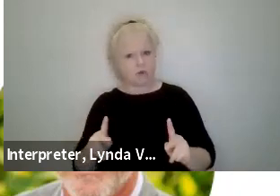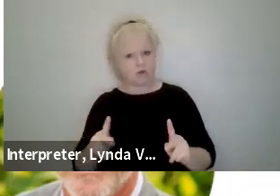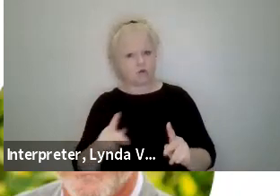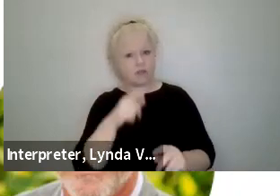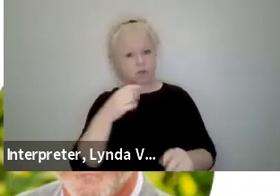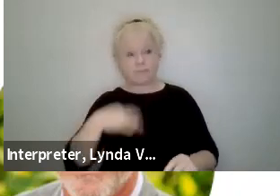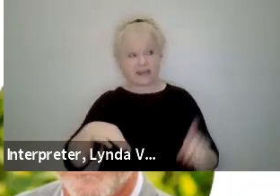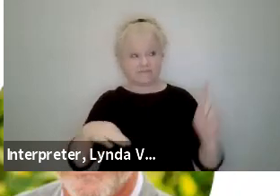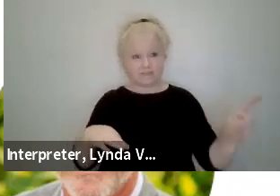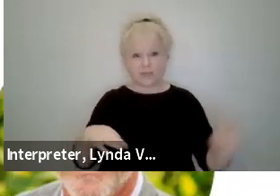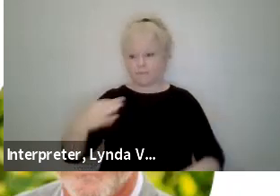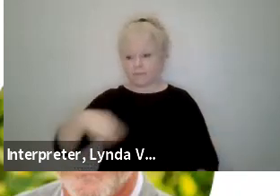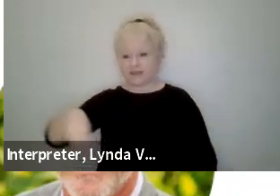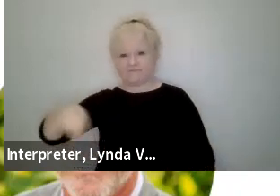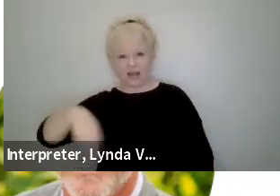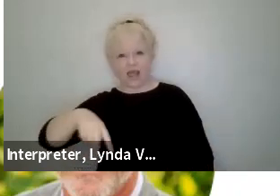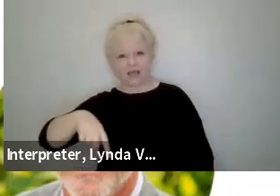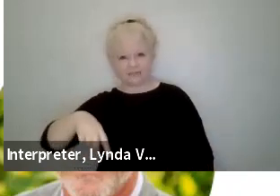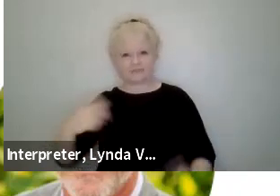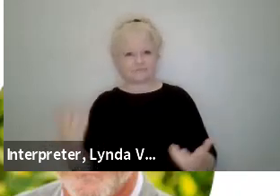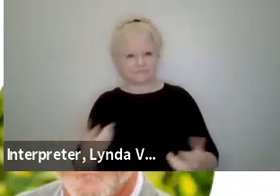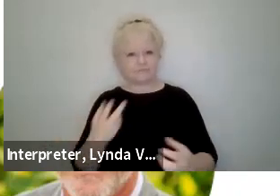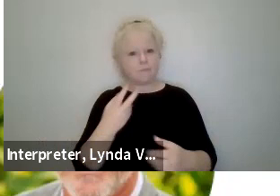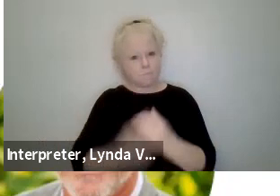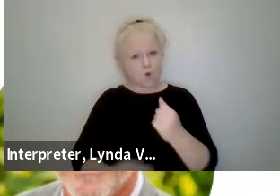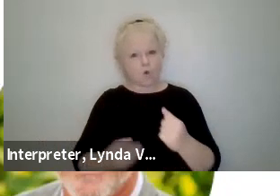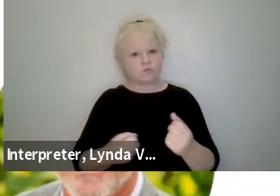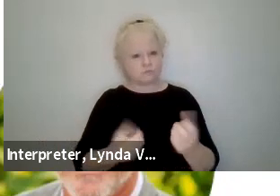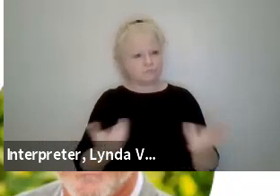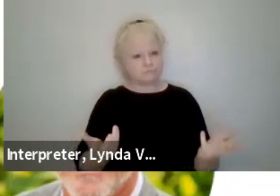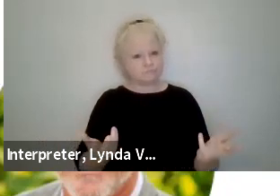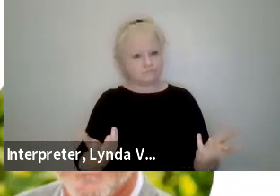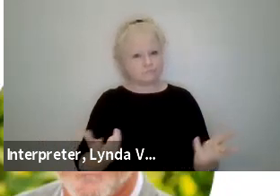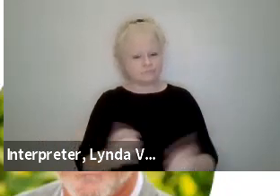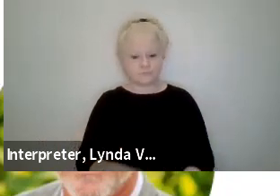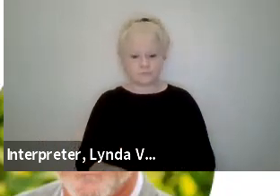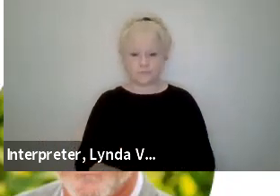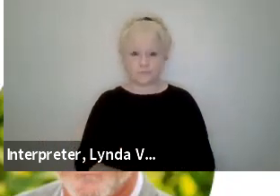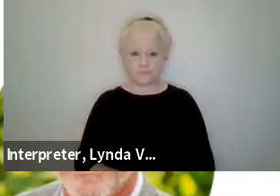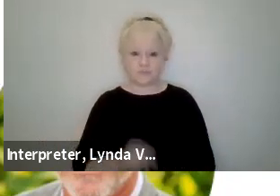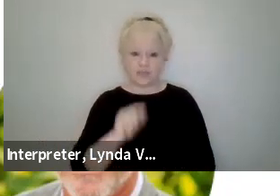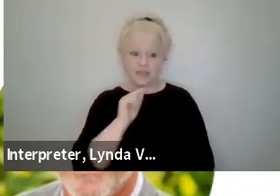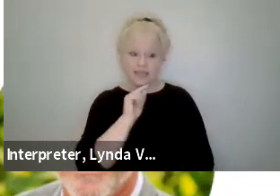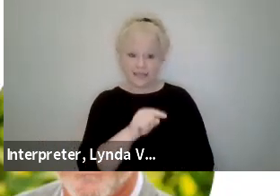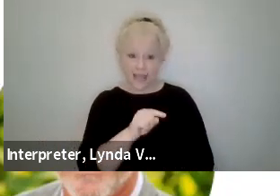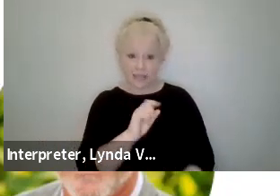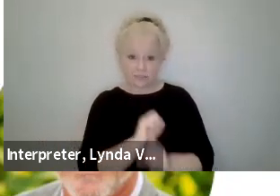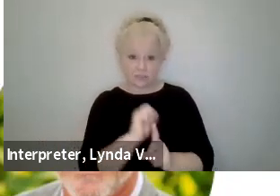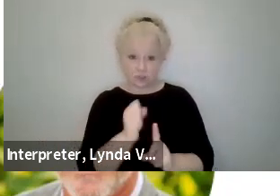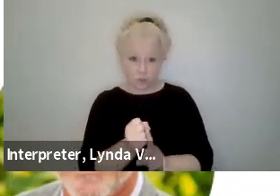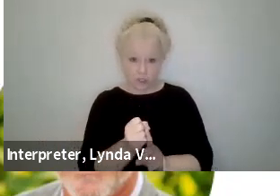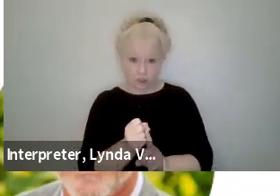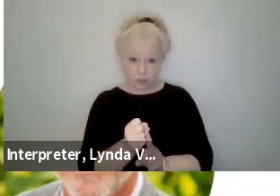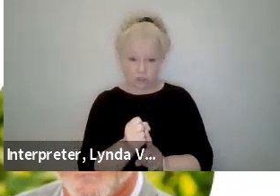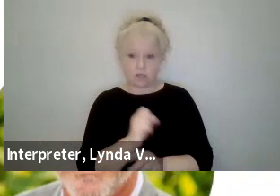that two-way street. We could impact them and they could impact us. So in this particular case, I'll talk with you a little